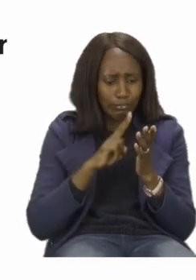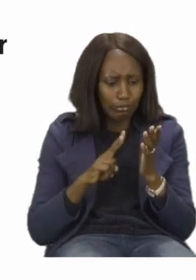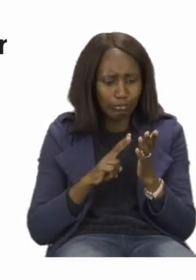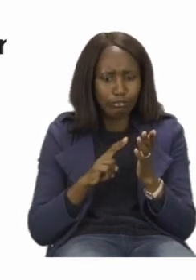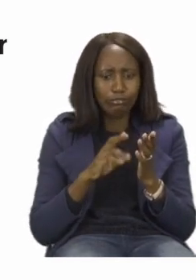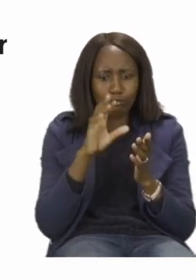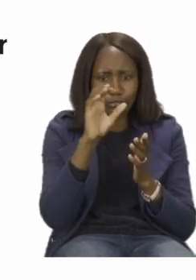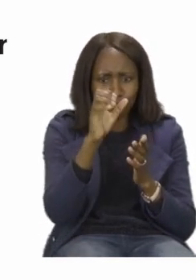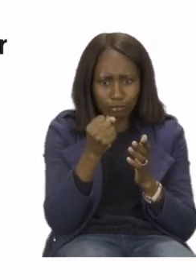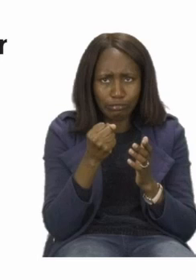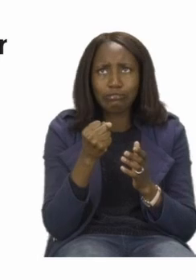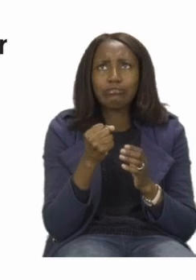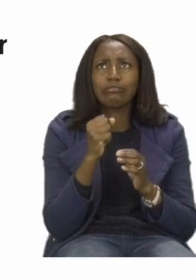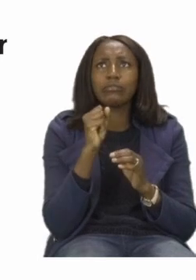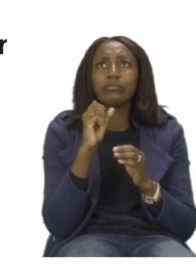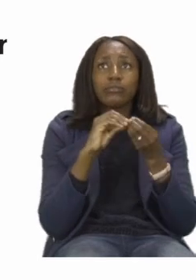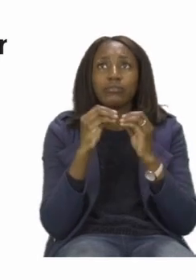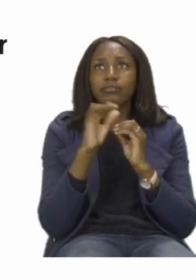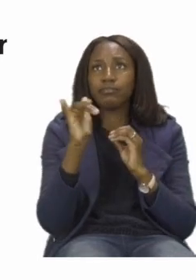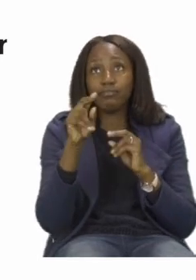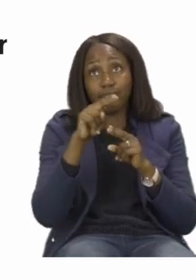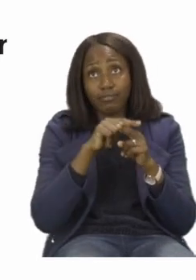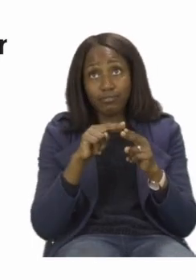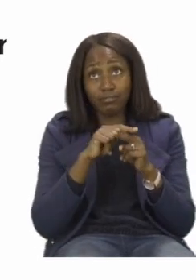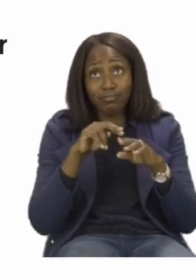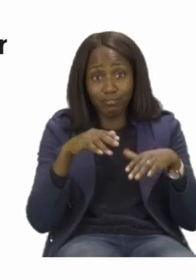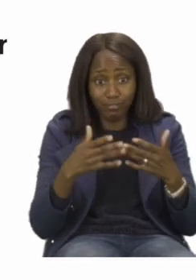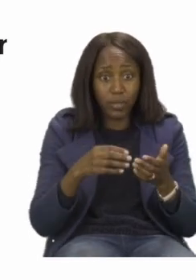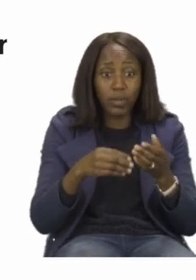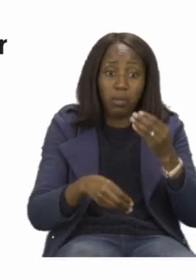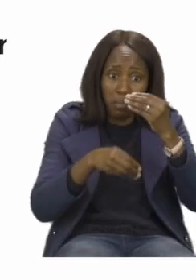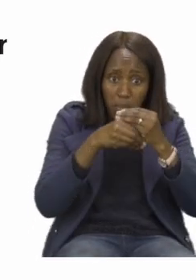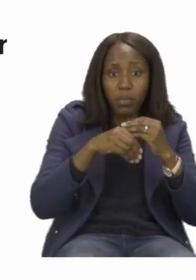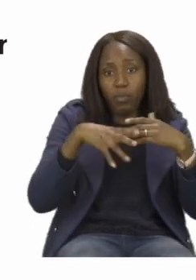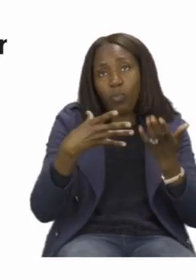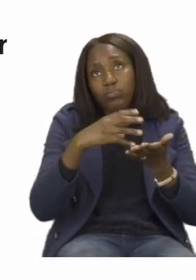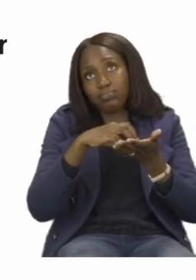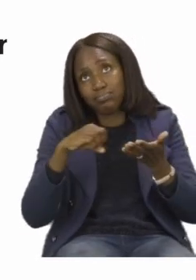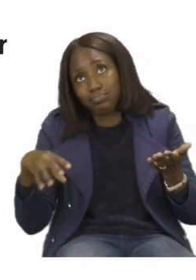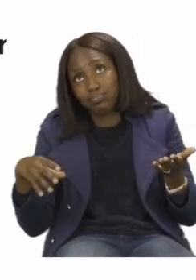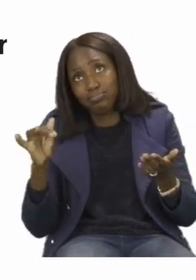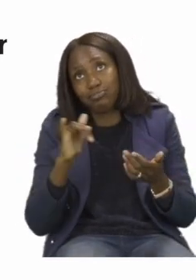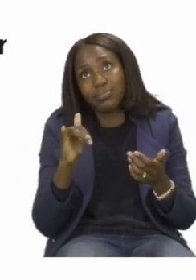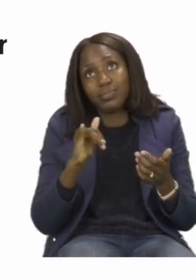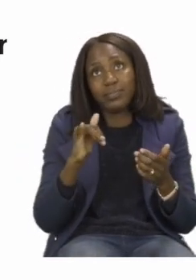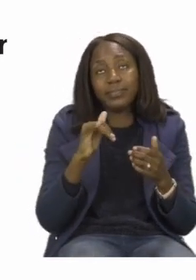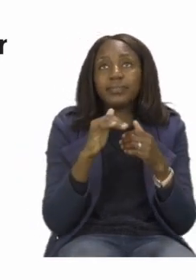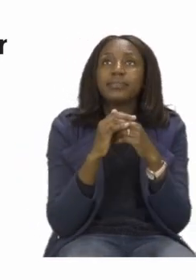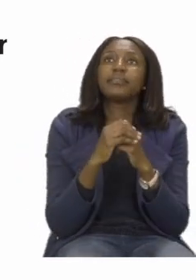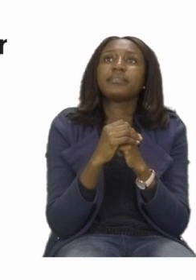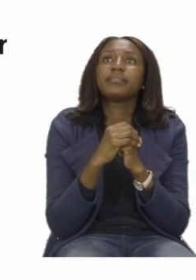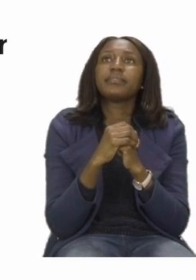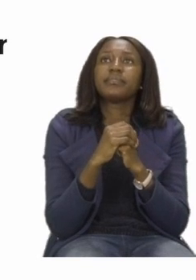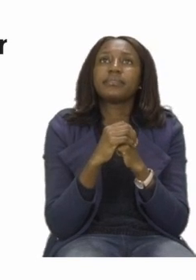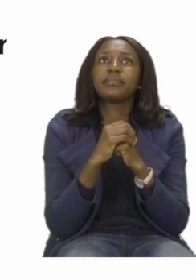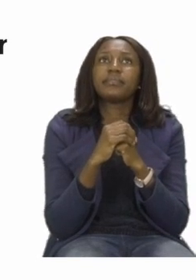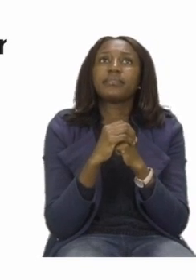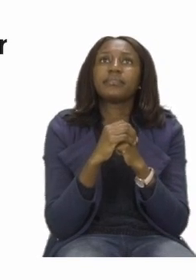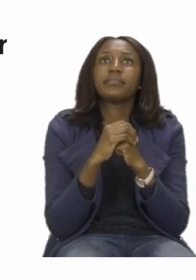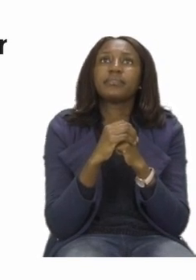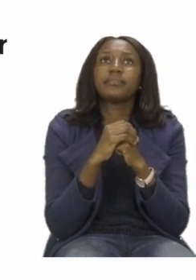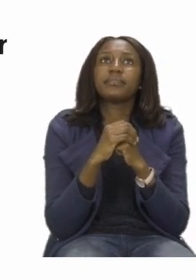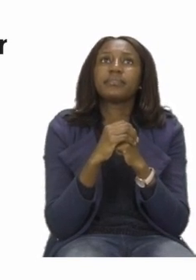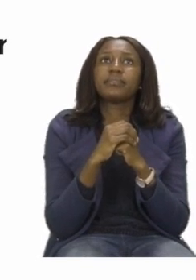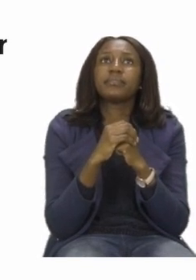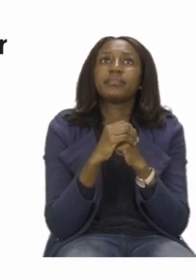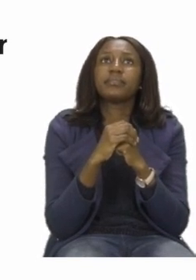numbers and to decide whether you're going to be adding, subtracting, multiplying,